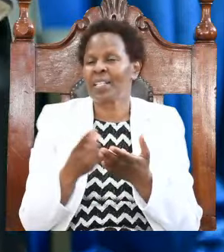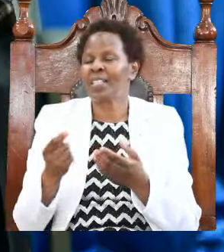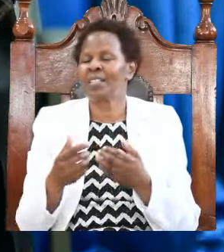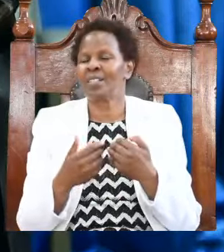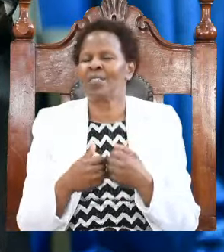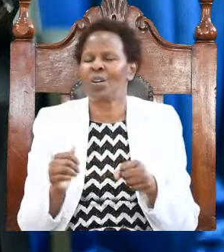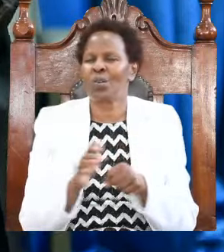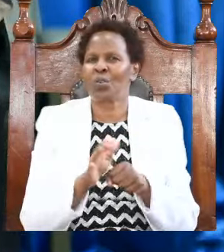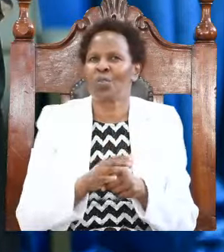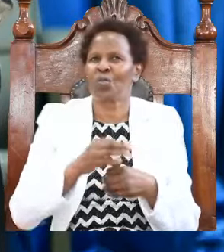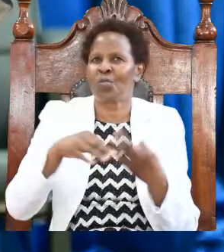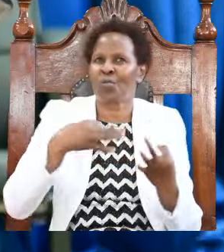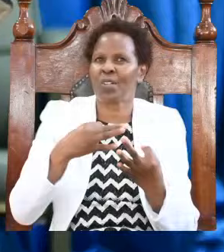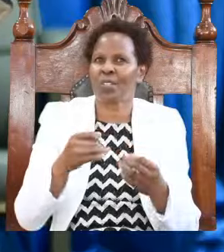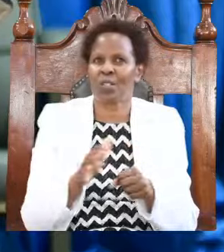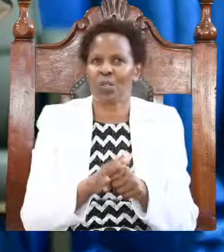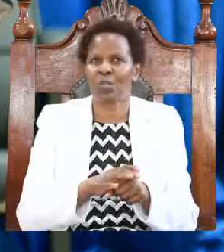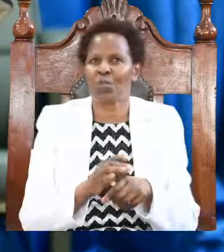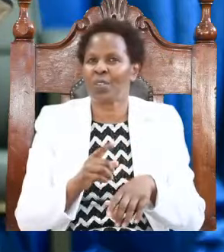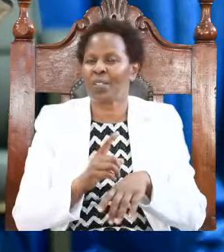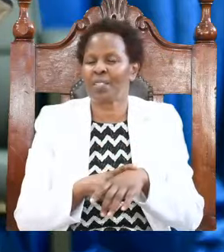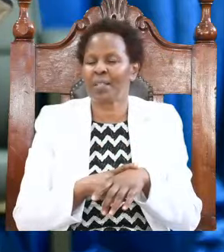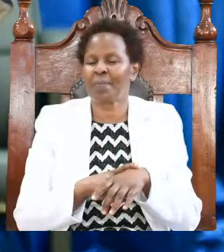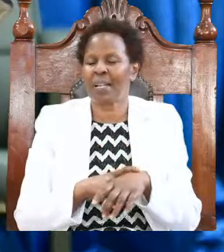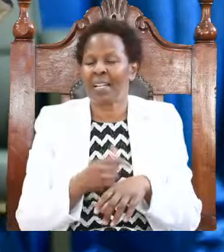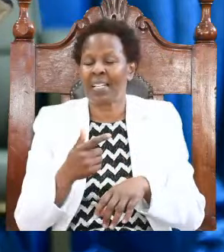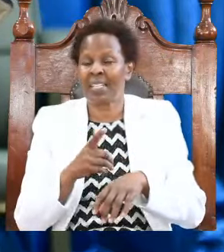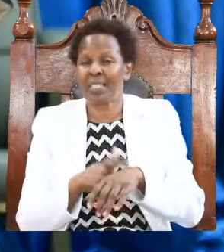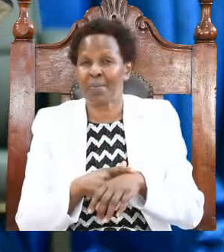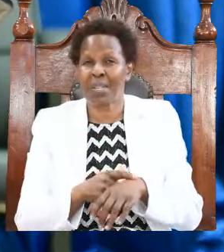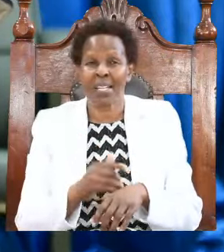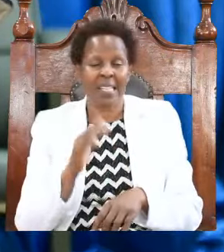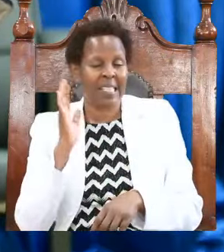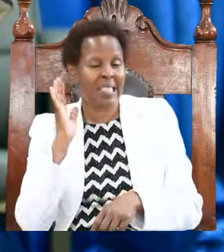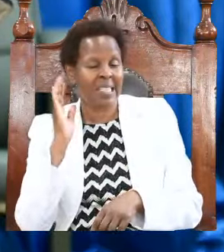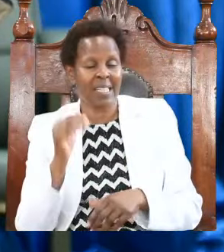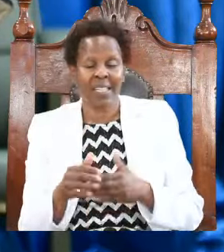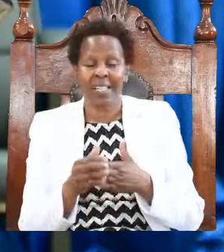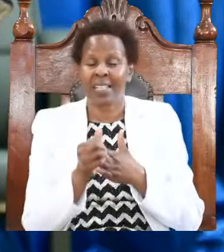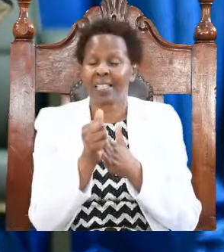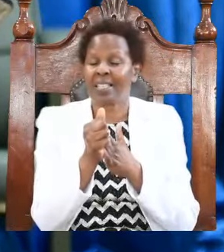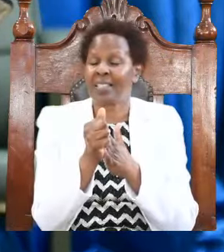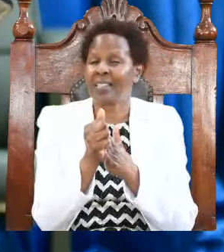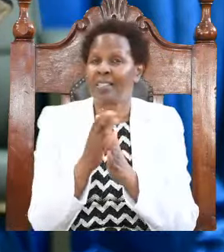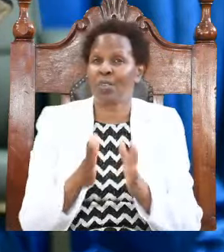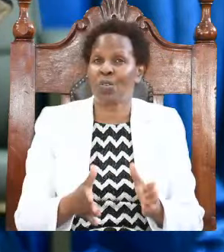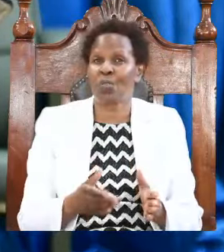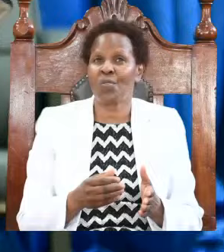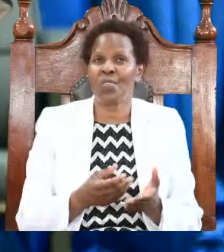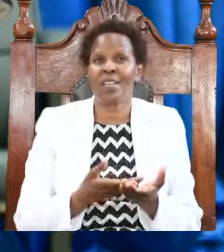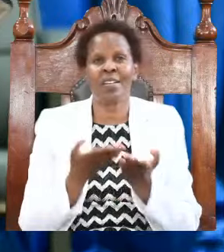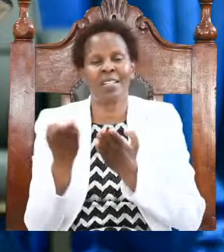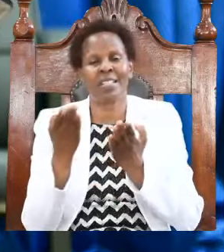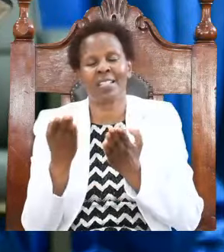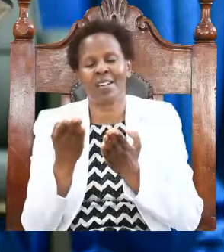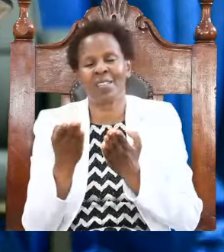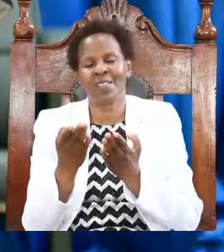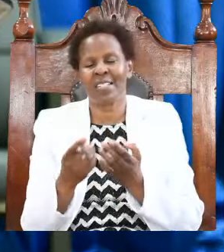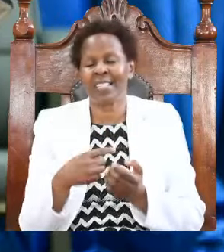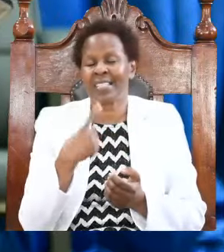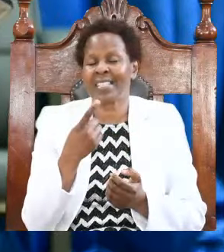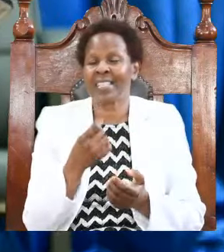fellowships many times, and sometimes I hear the leader of the service saying, it's an opportunity for